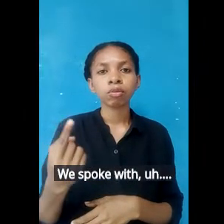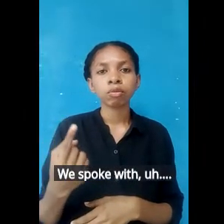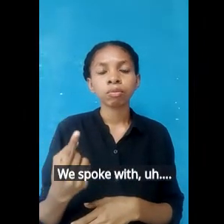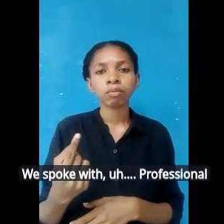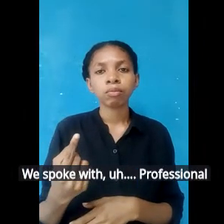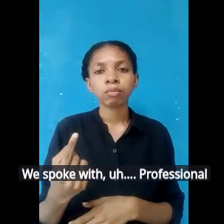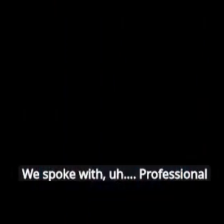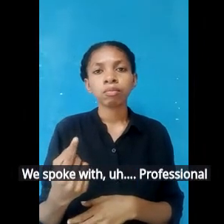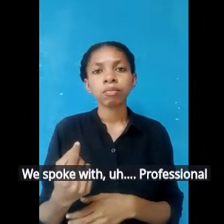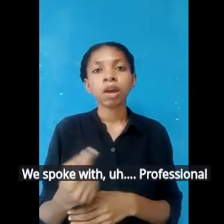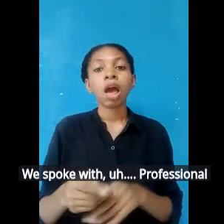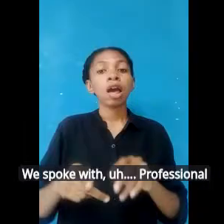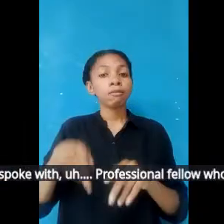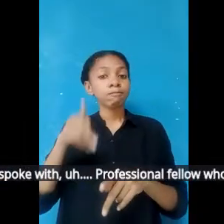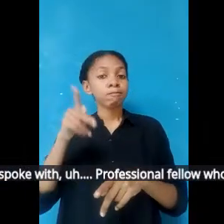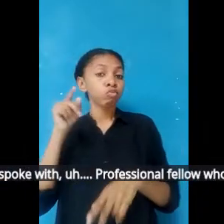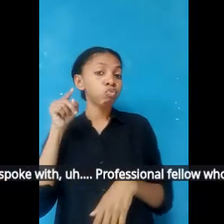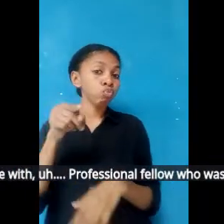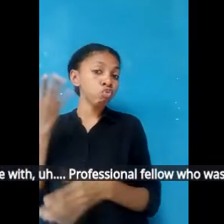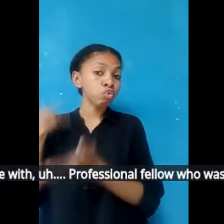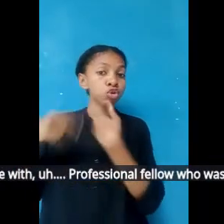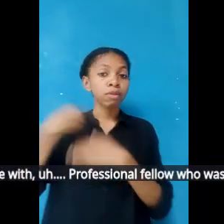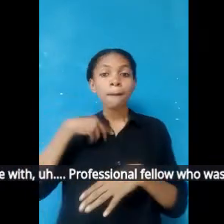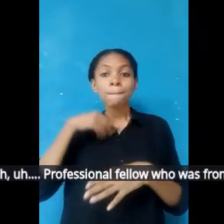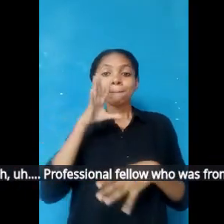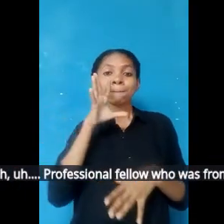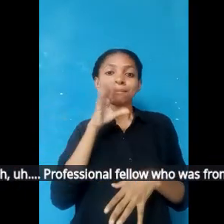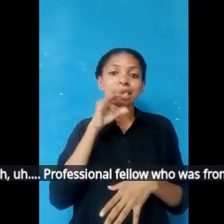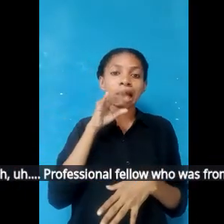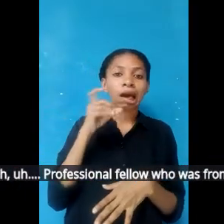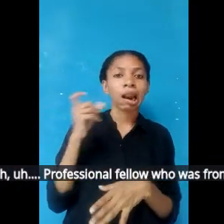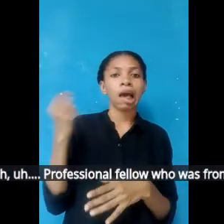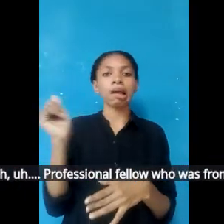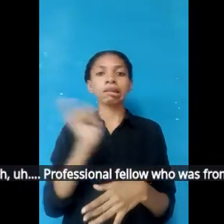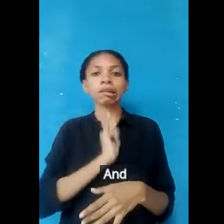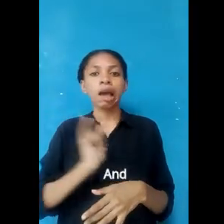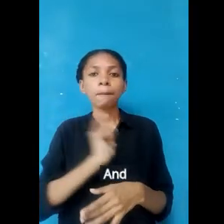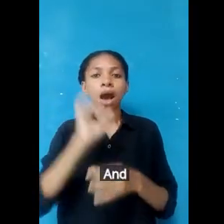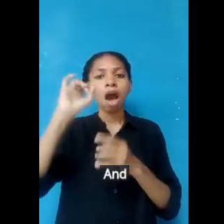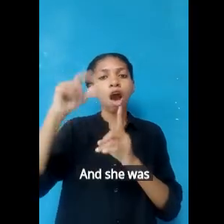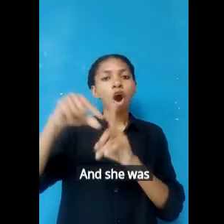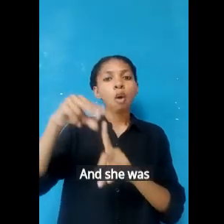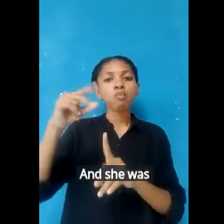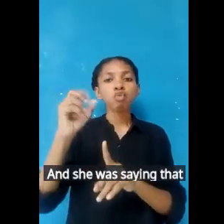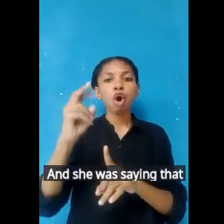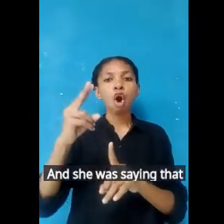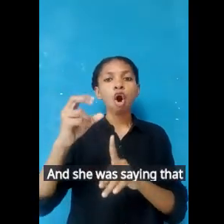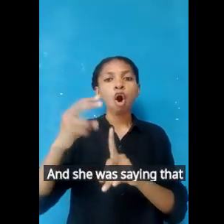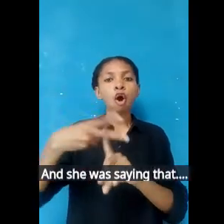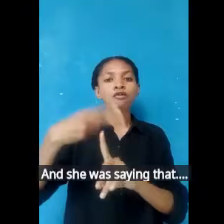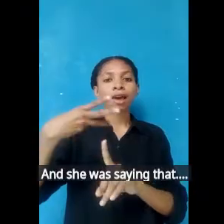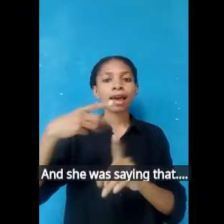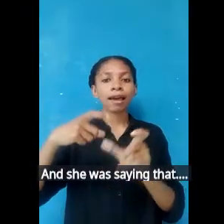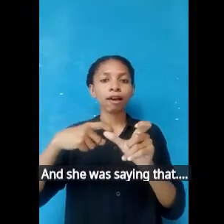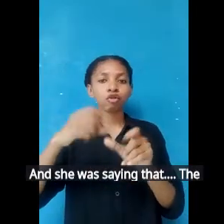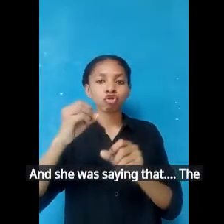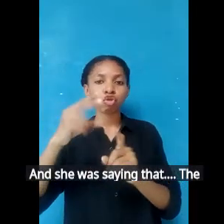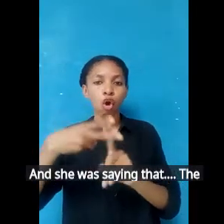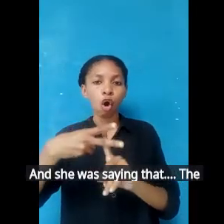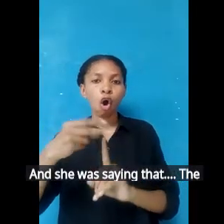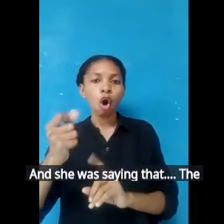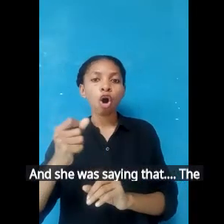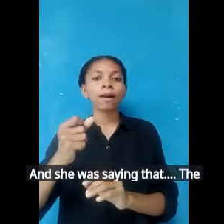professional fellow who was from Timor-Leste, and she was saying that the